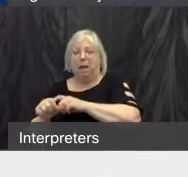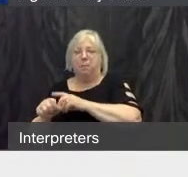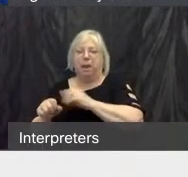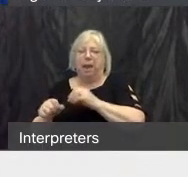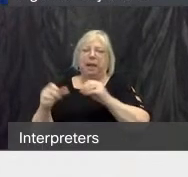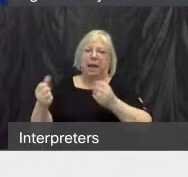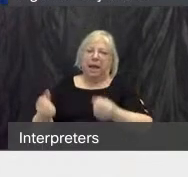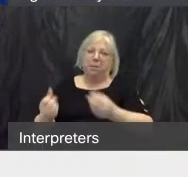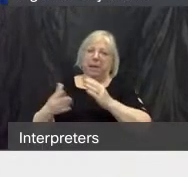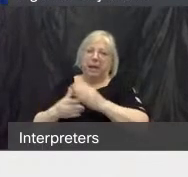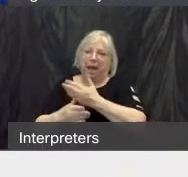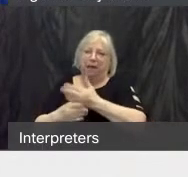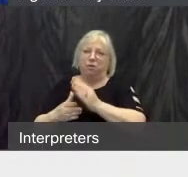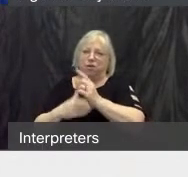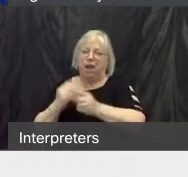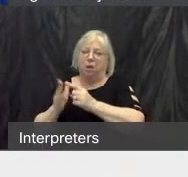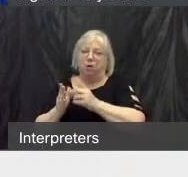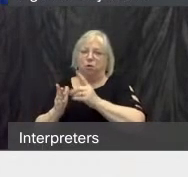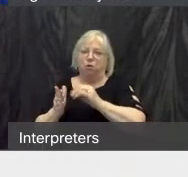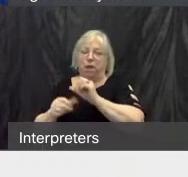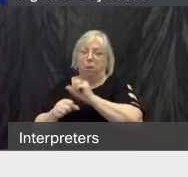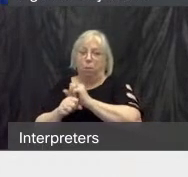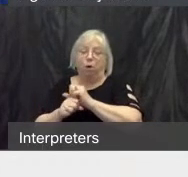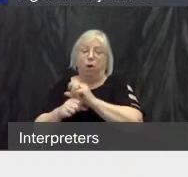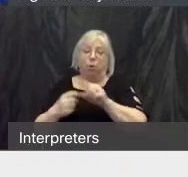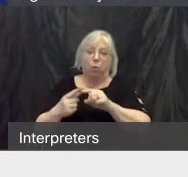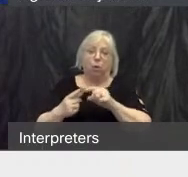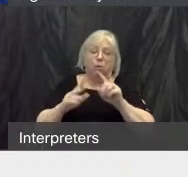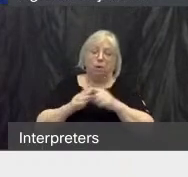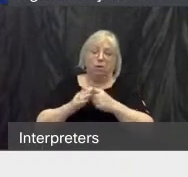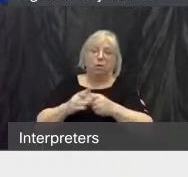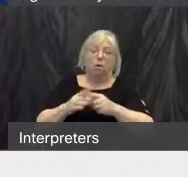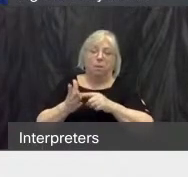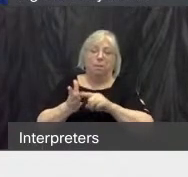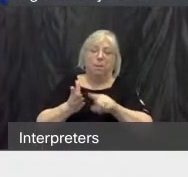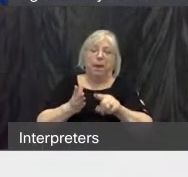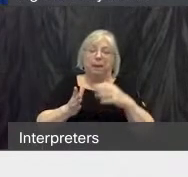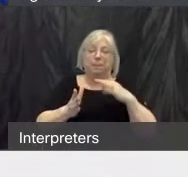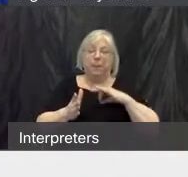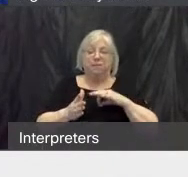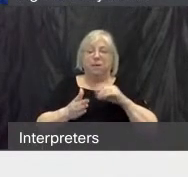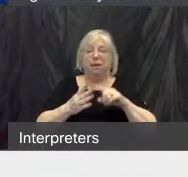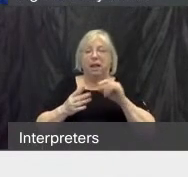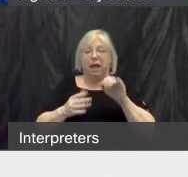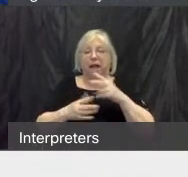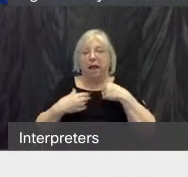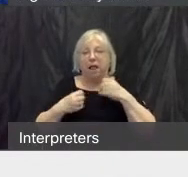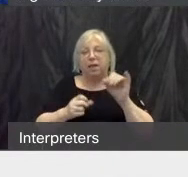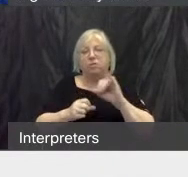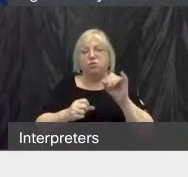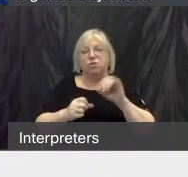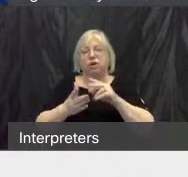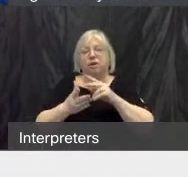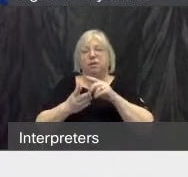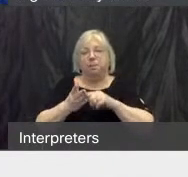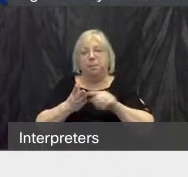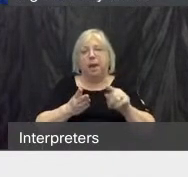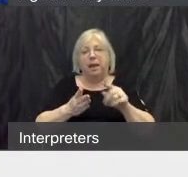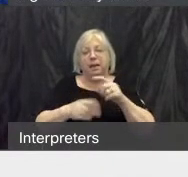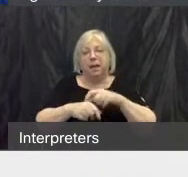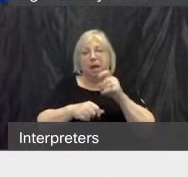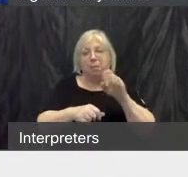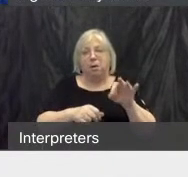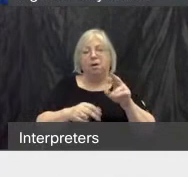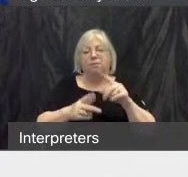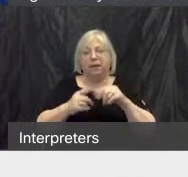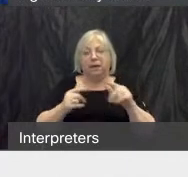average hours do they work? Do we have to start paying benefits such as health insurance, paid time off, that type of stuff? That's all benefits. And I'd